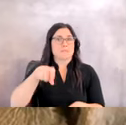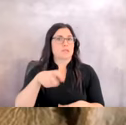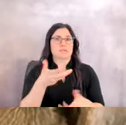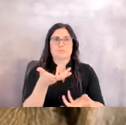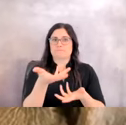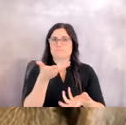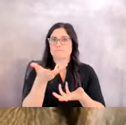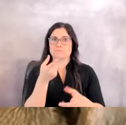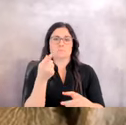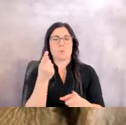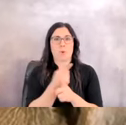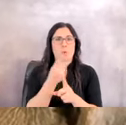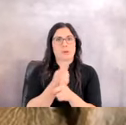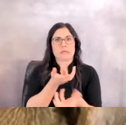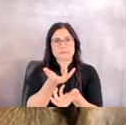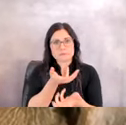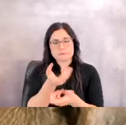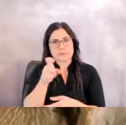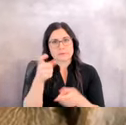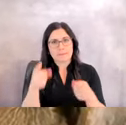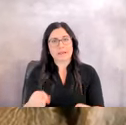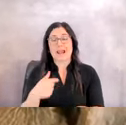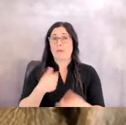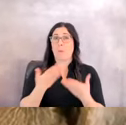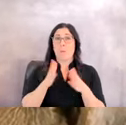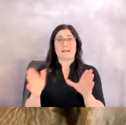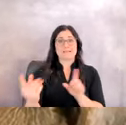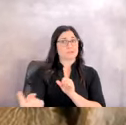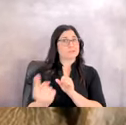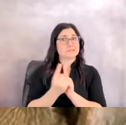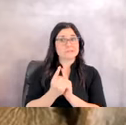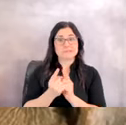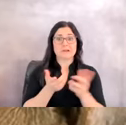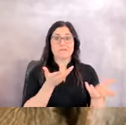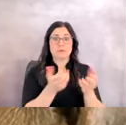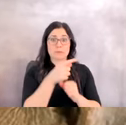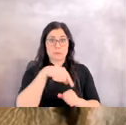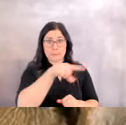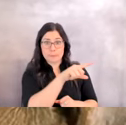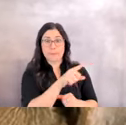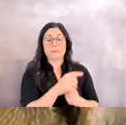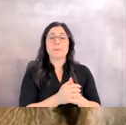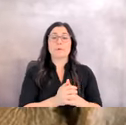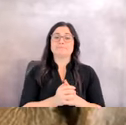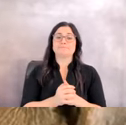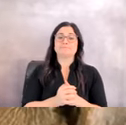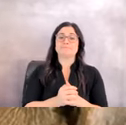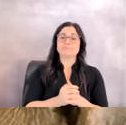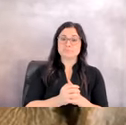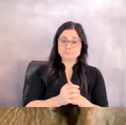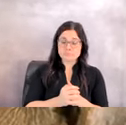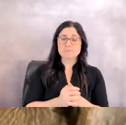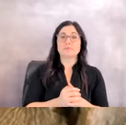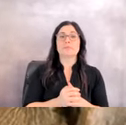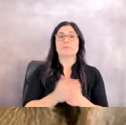is appropriate. I'm always happy to have that conversation with you to kind of work through the